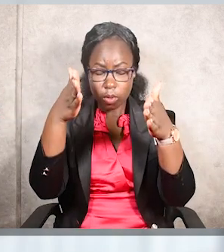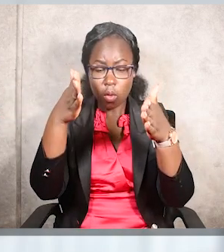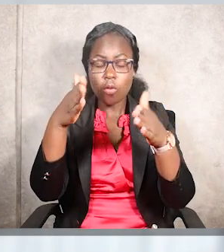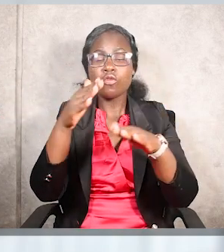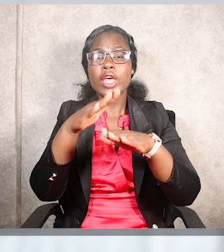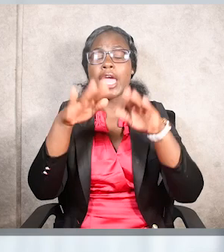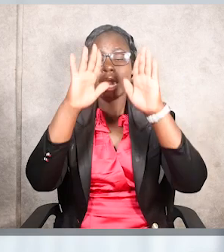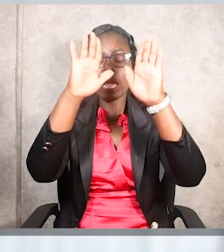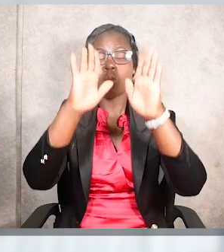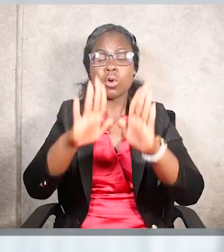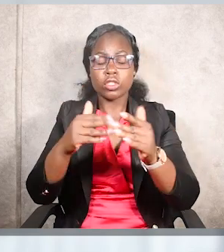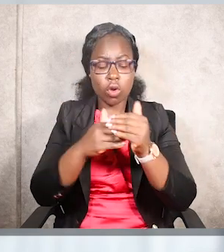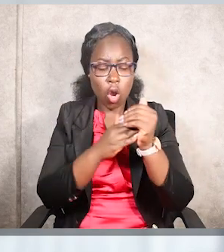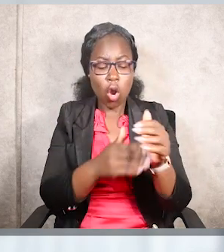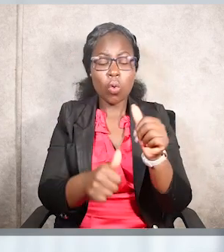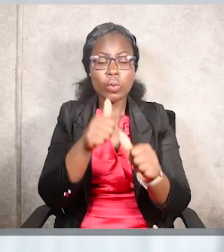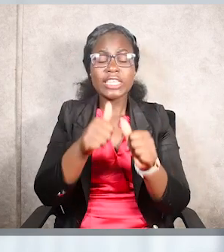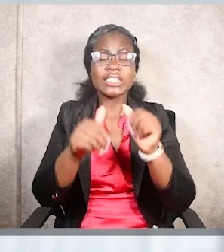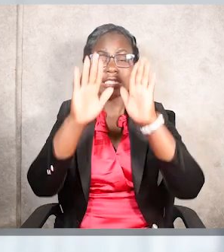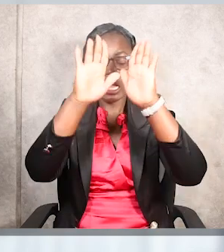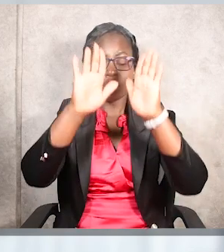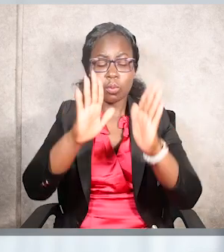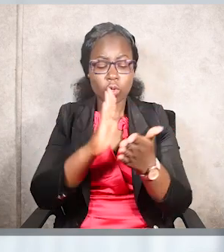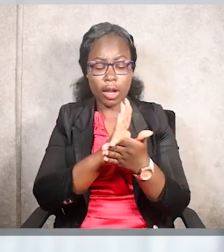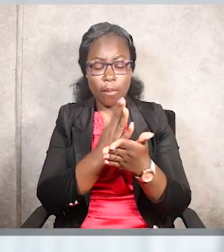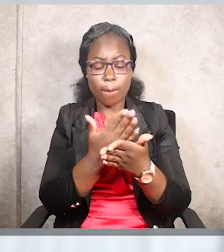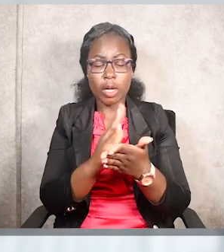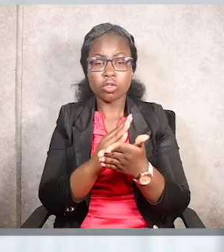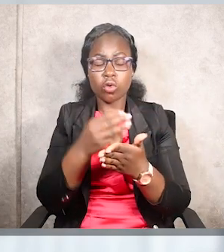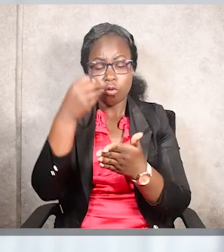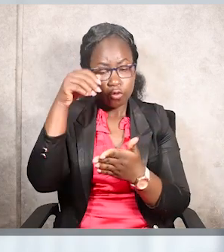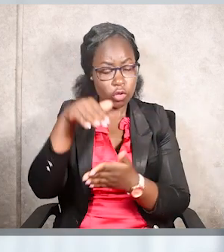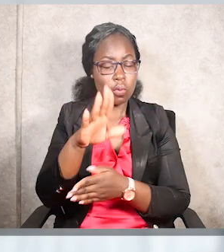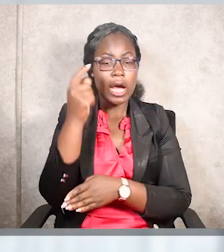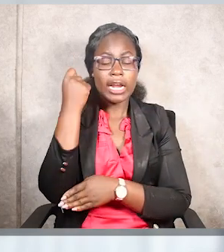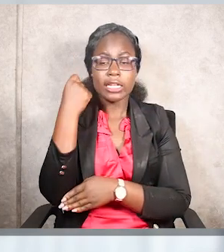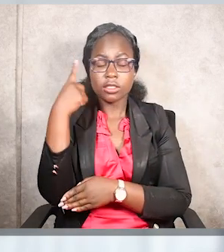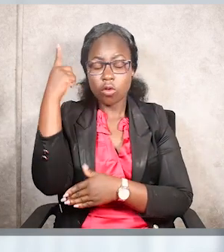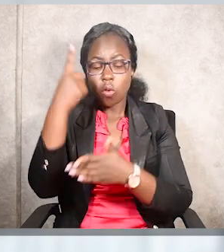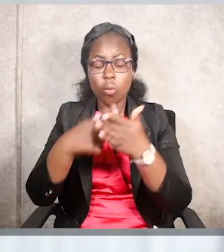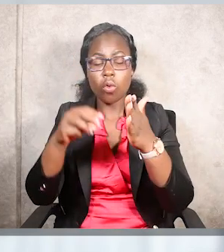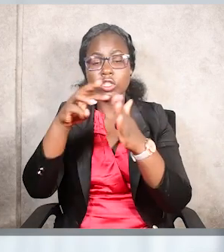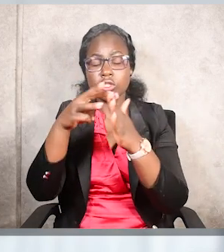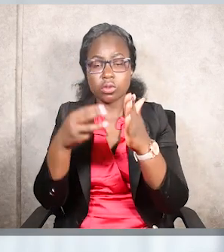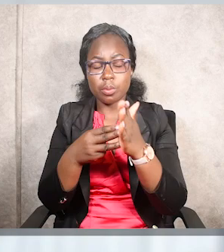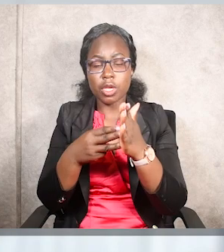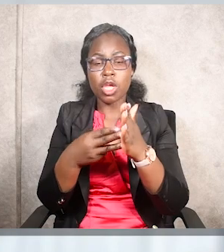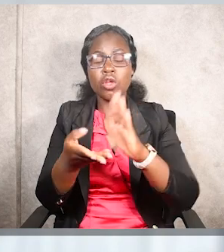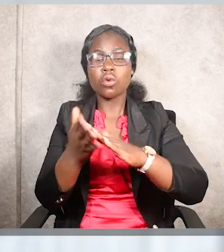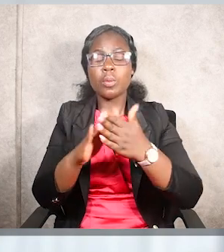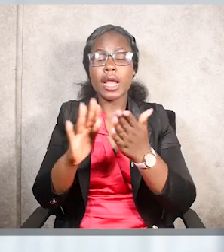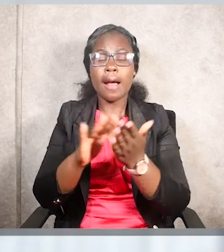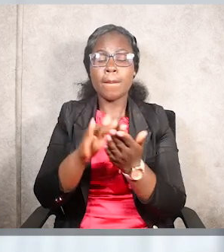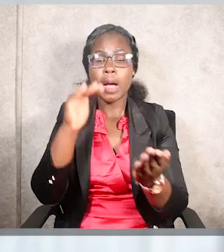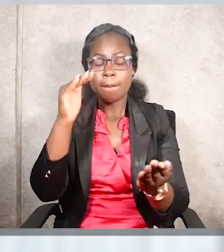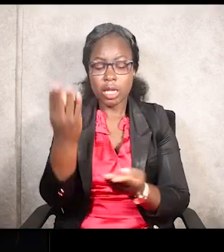leadership, which is a critical part of your understanding of what it means to be a true